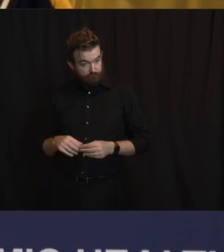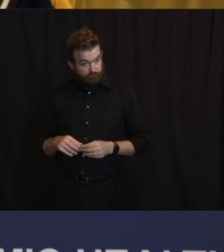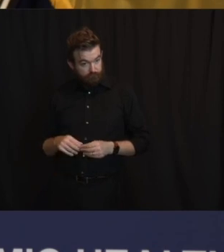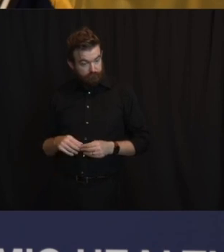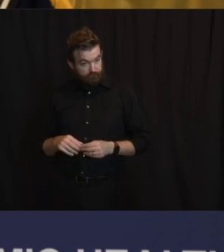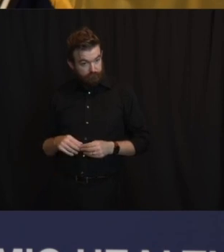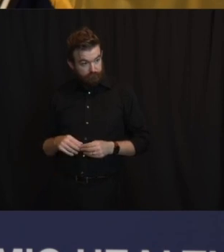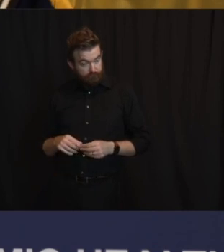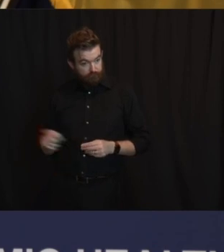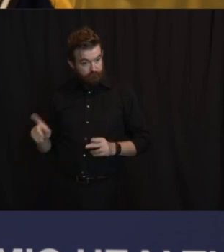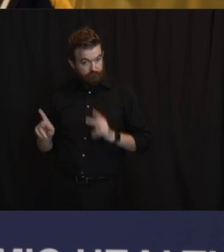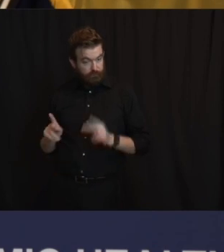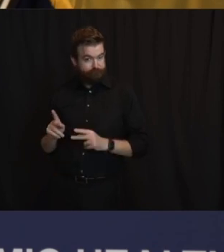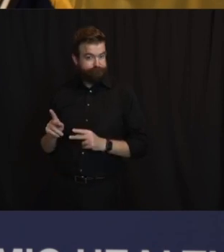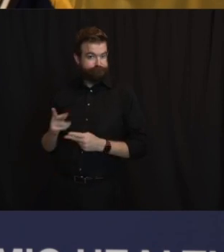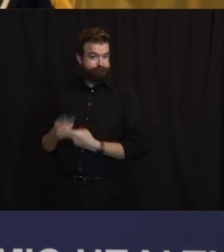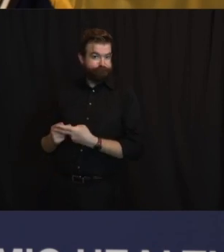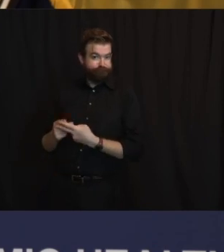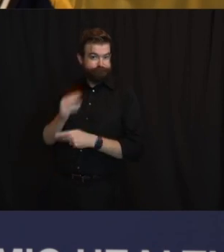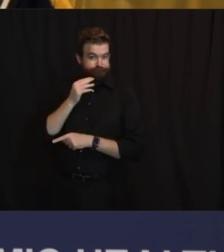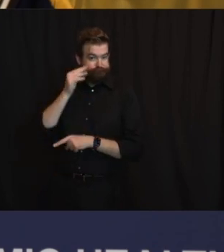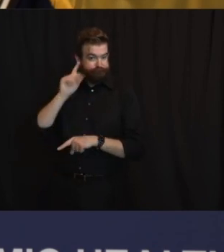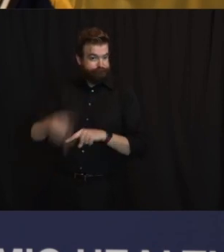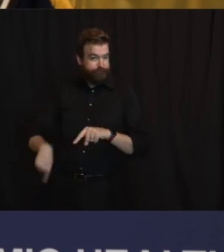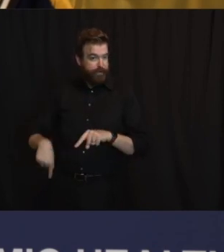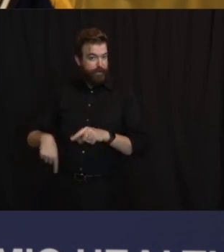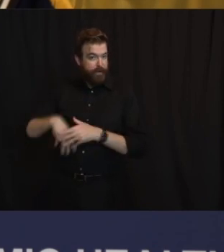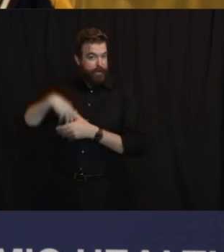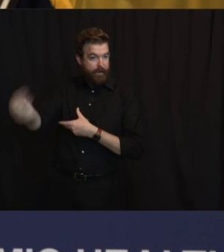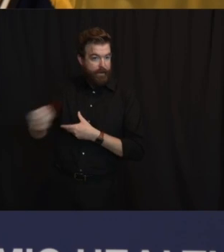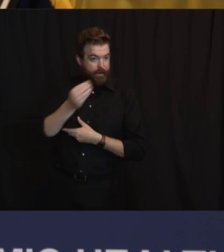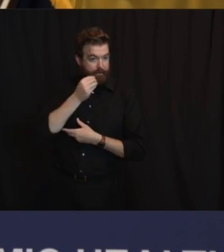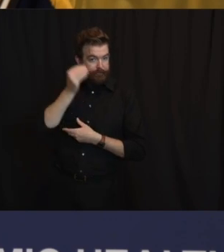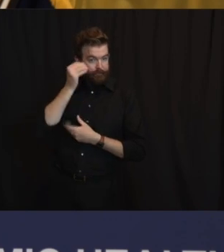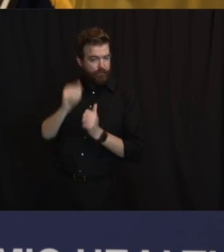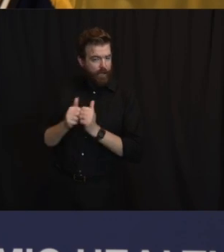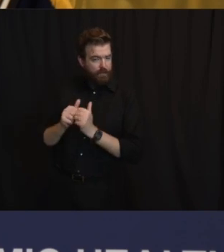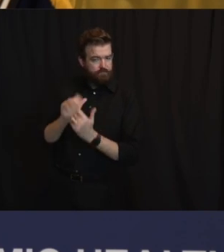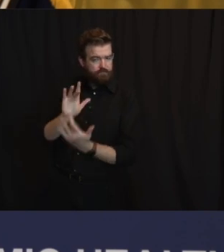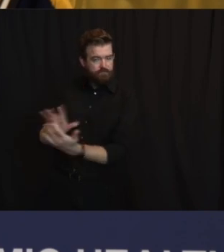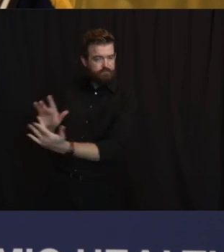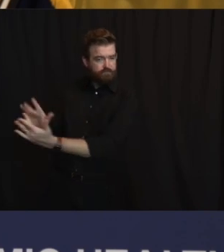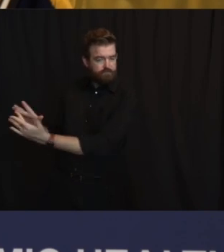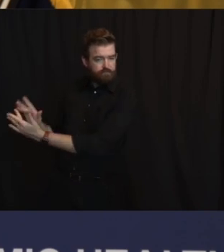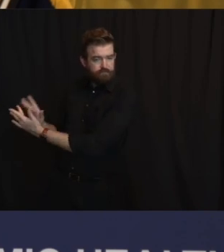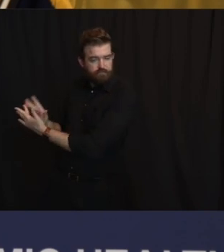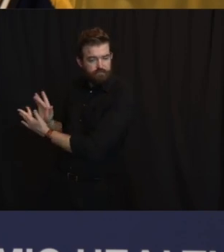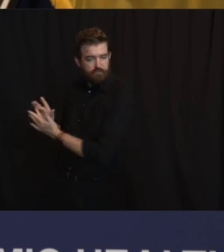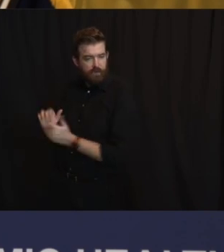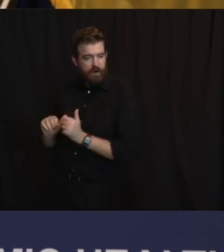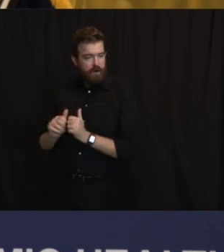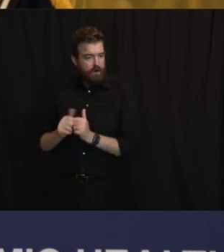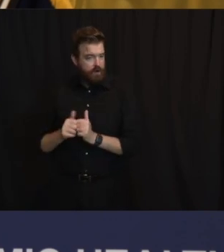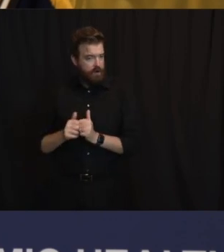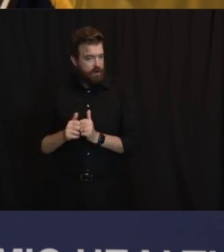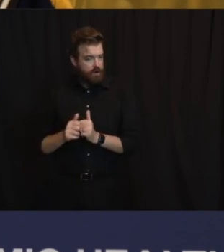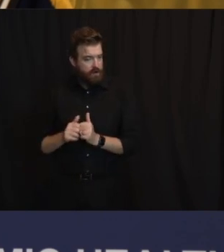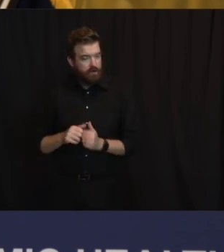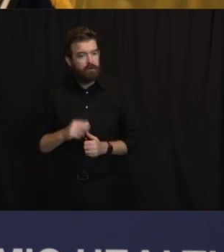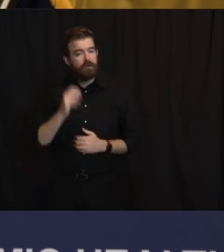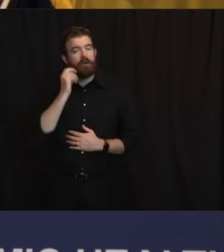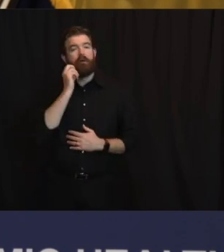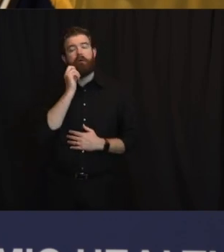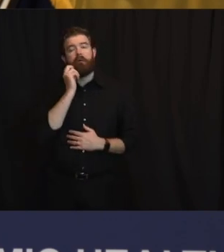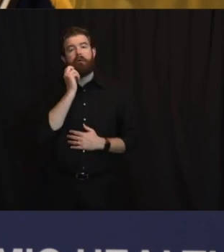more centralized approach to reaching the homebound? Second question, what are the status of the triplets at